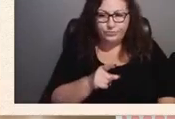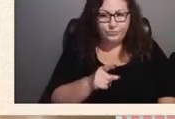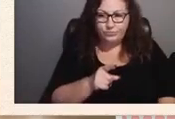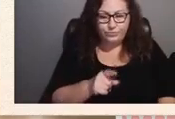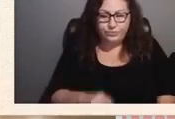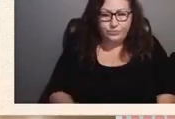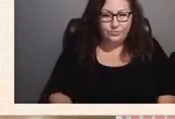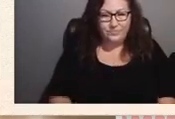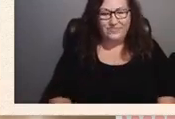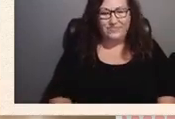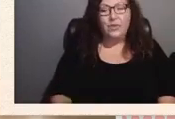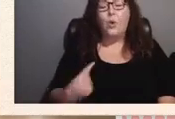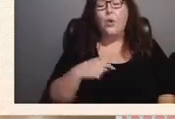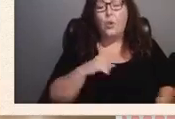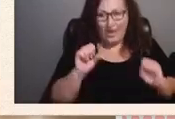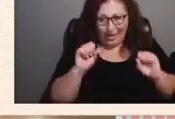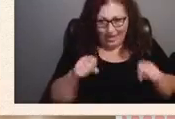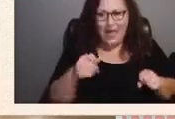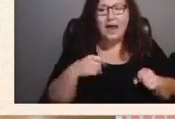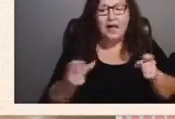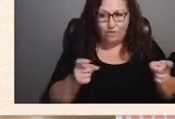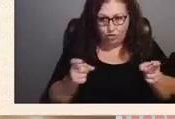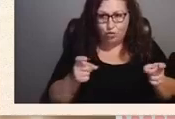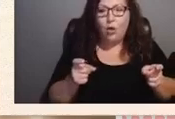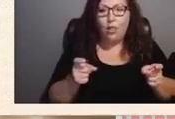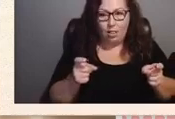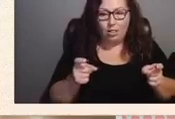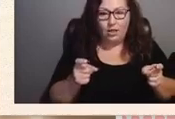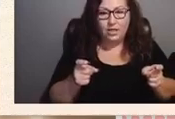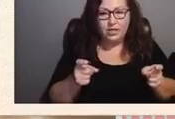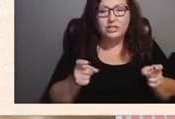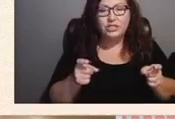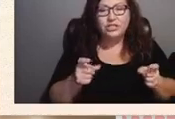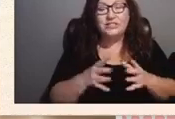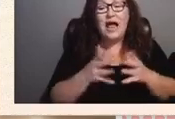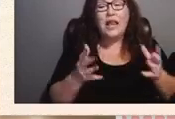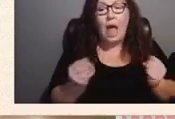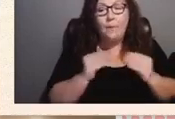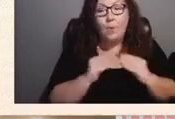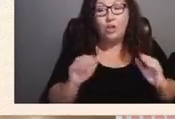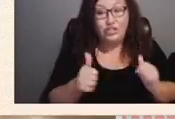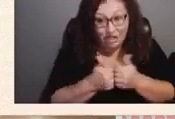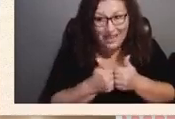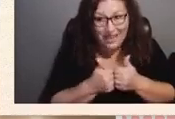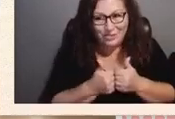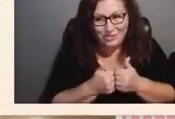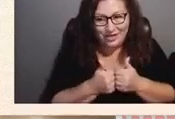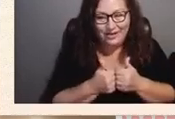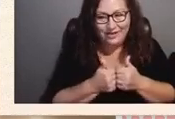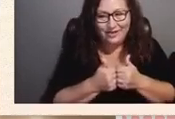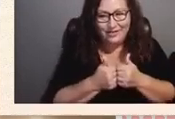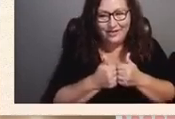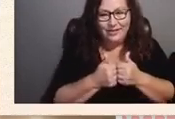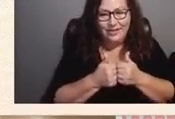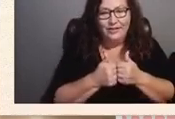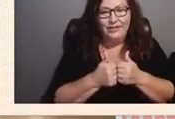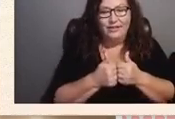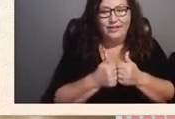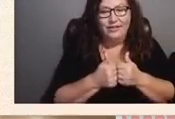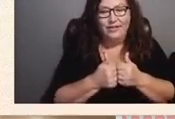We can have control. It's just a lot more challenging than as